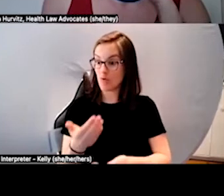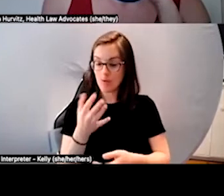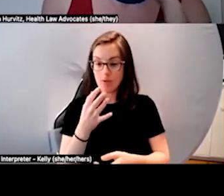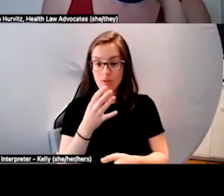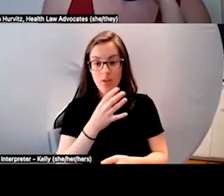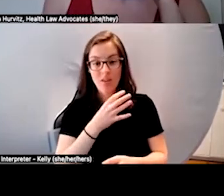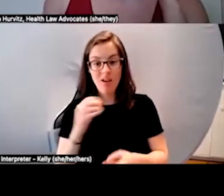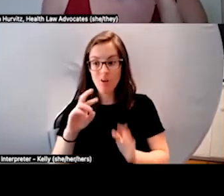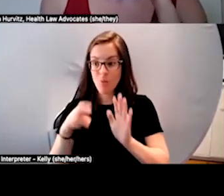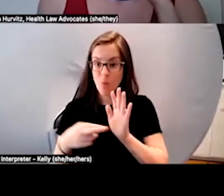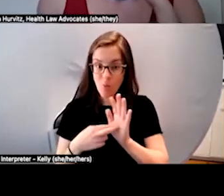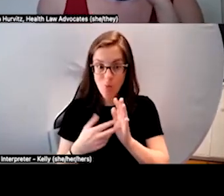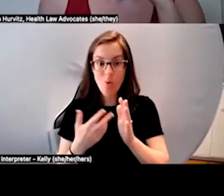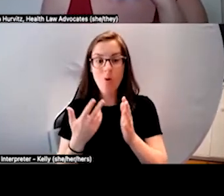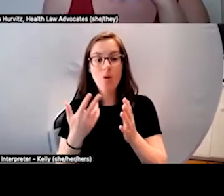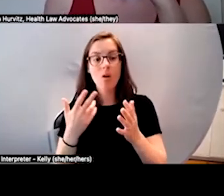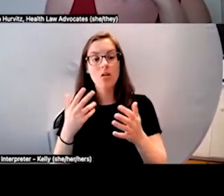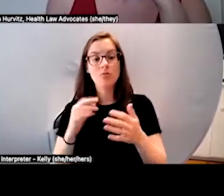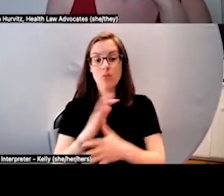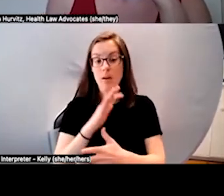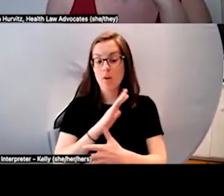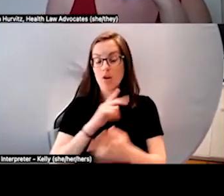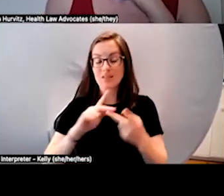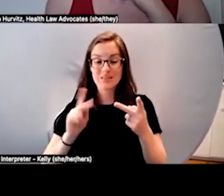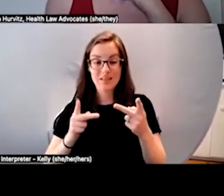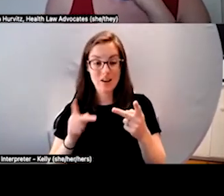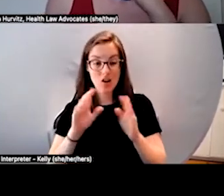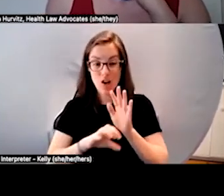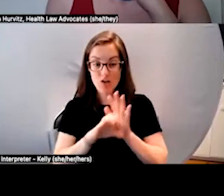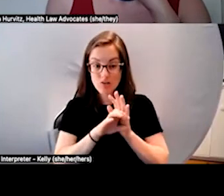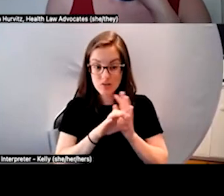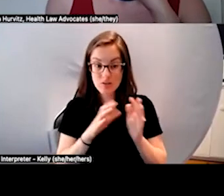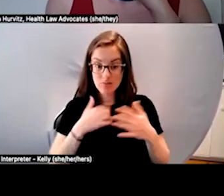gender role for primary and secondary sex characteristics.